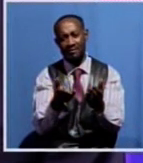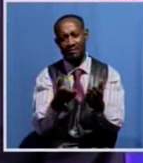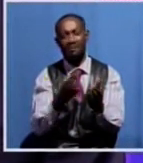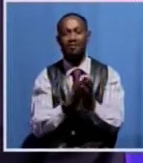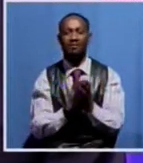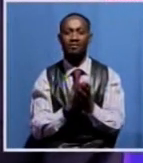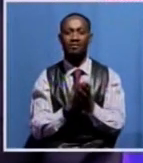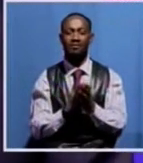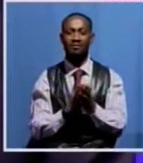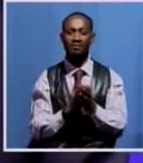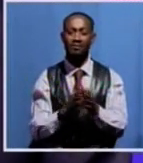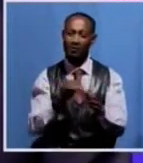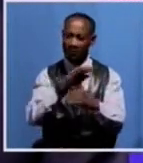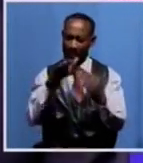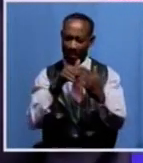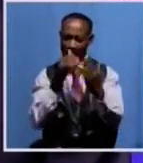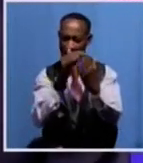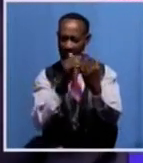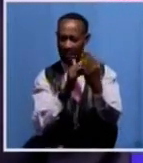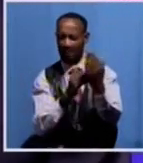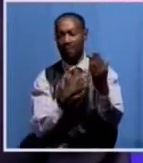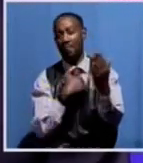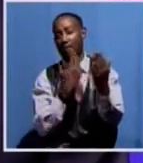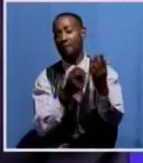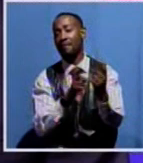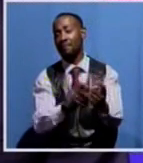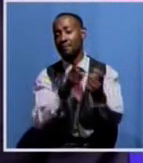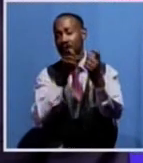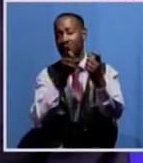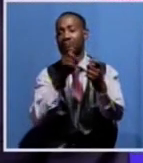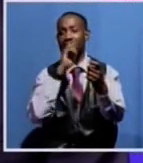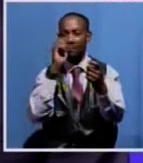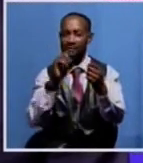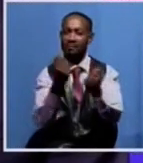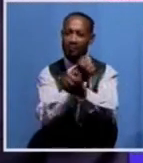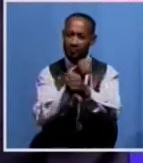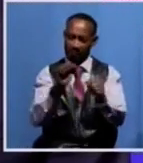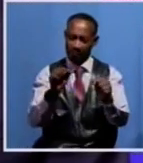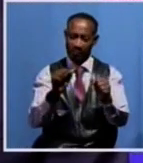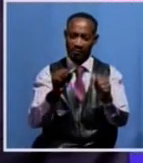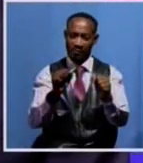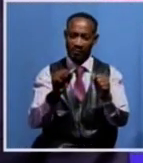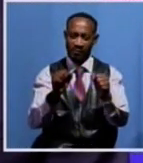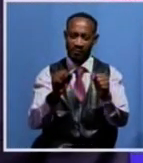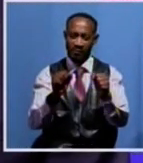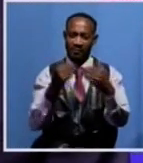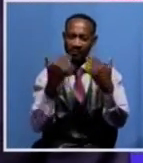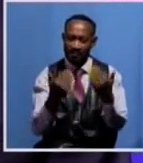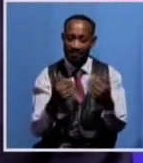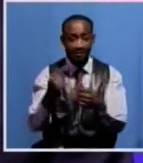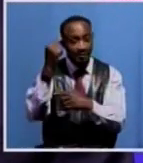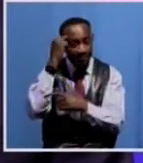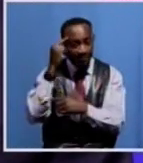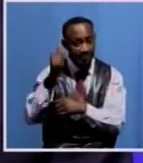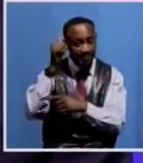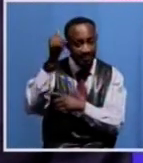at 38%. So all these are interrelated, and all these are the challenges that we have to look at and see. So the debt hangover of government itself is